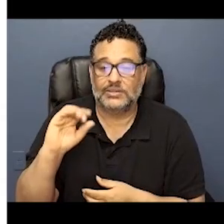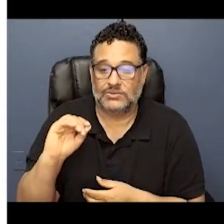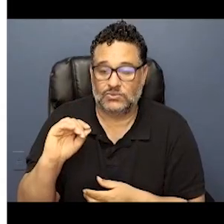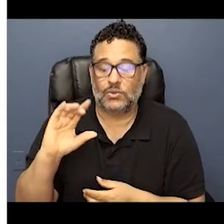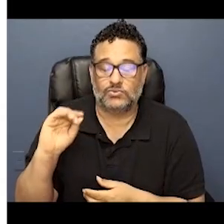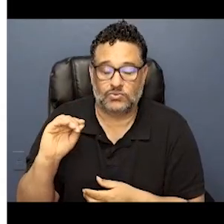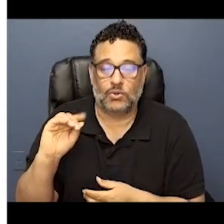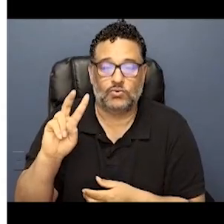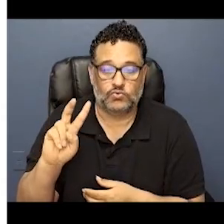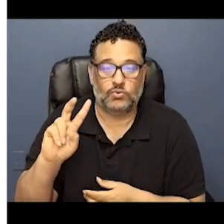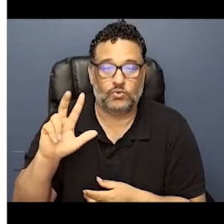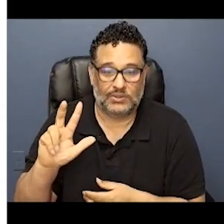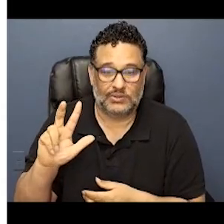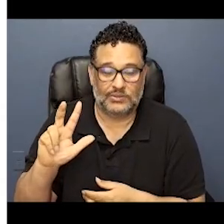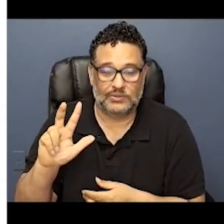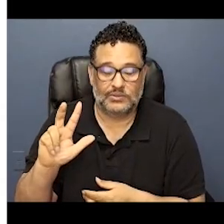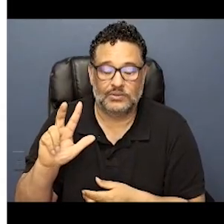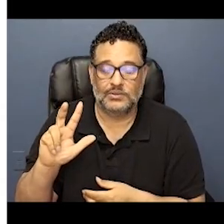91990023